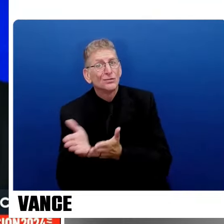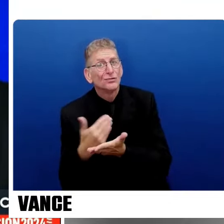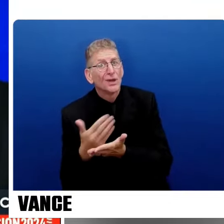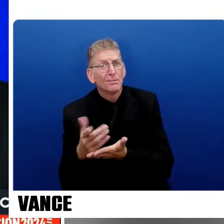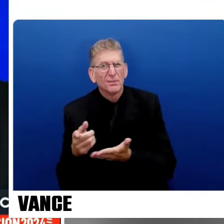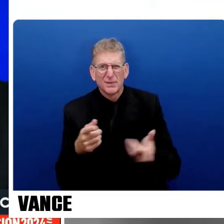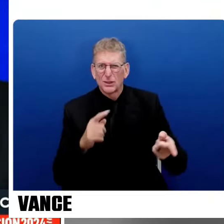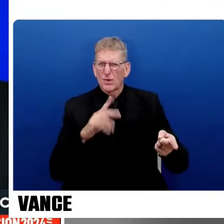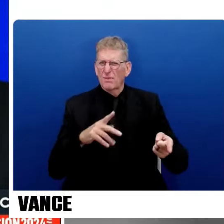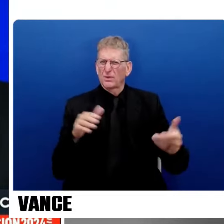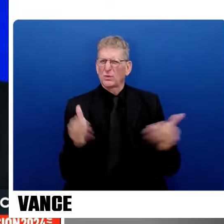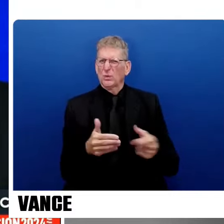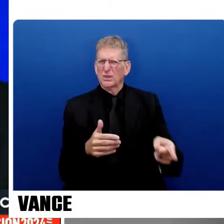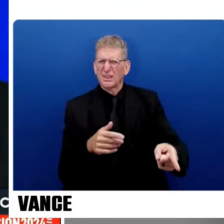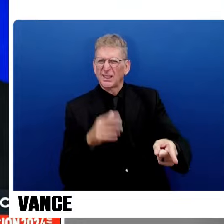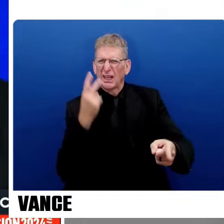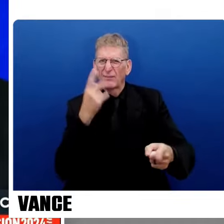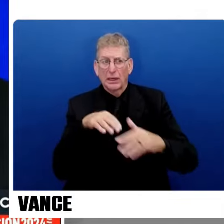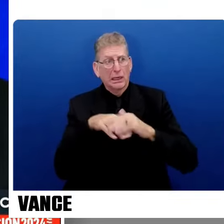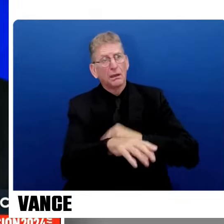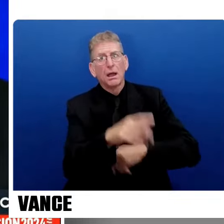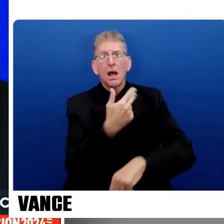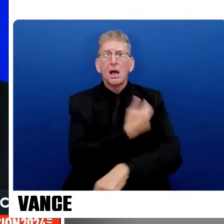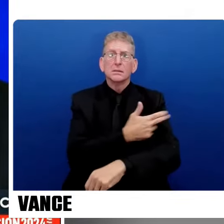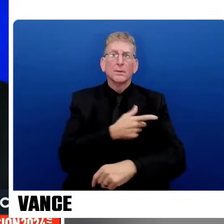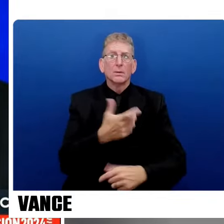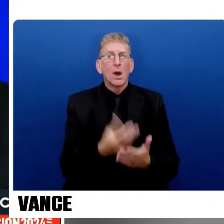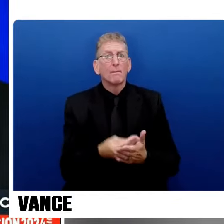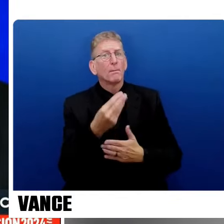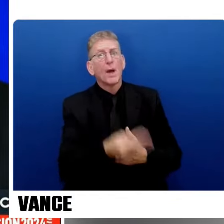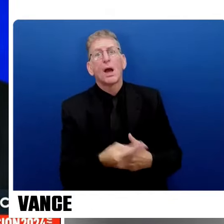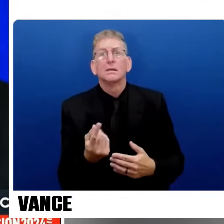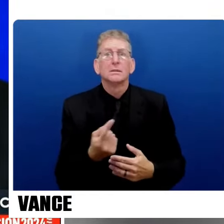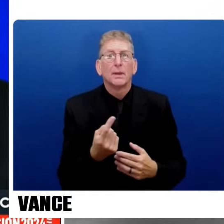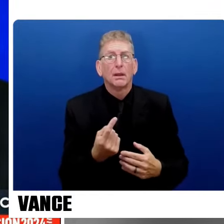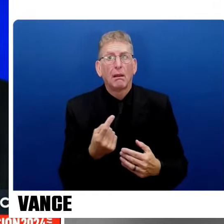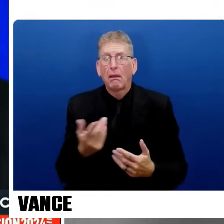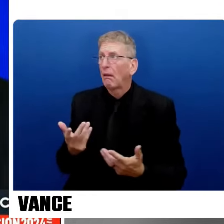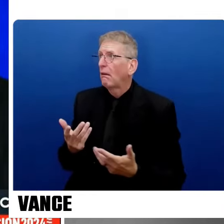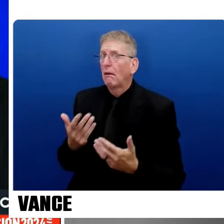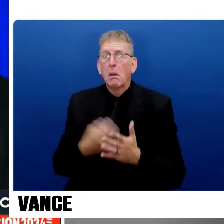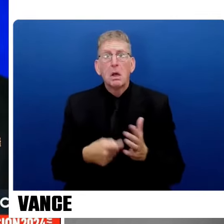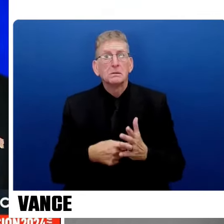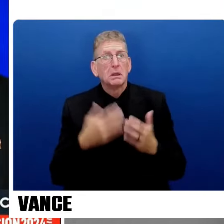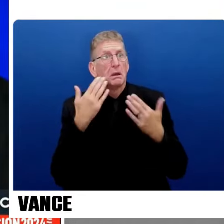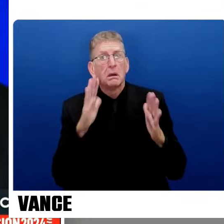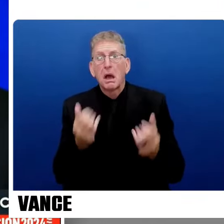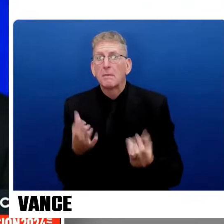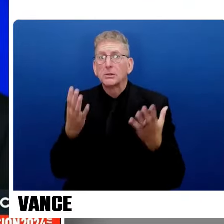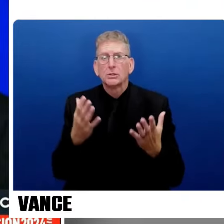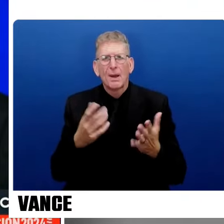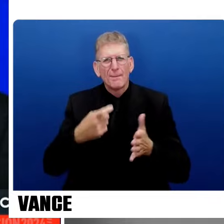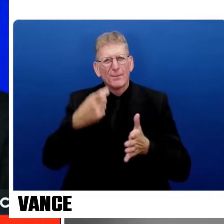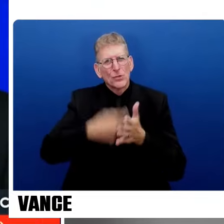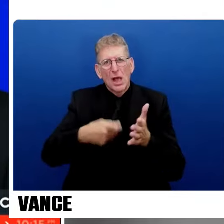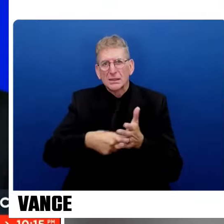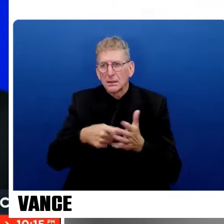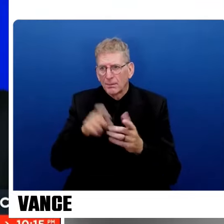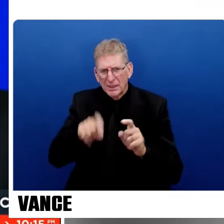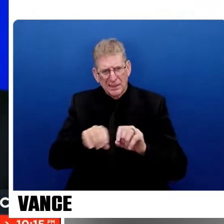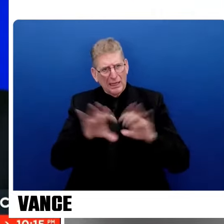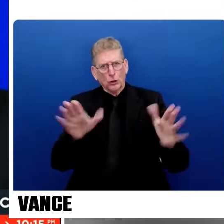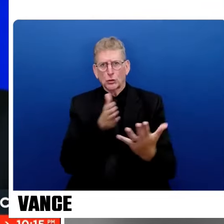try to buy something, and nobody knows what it actually costs. That price transparency will actually give American consumers a little bit more choice